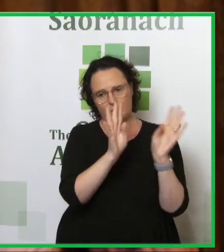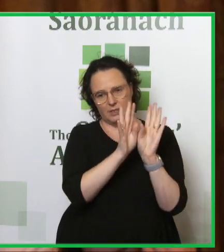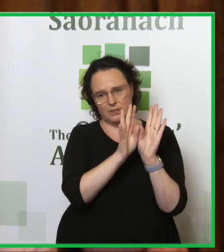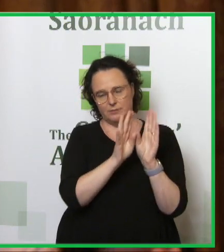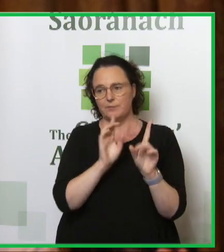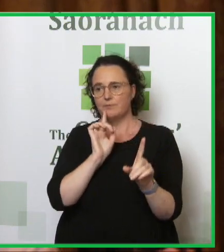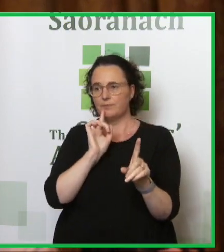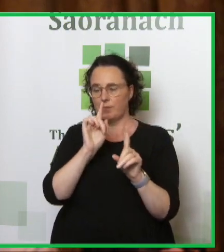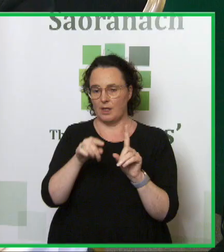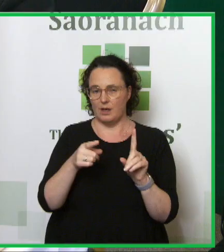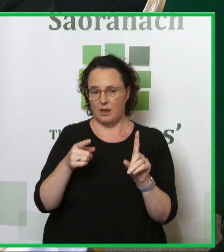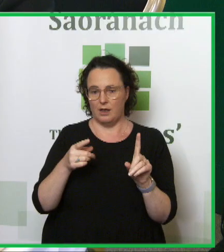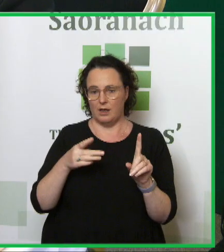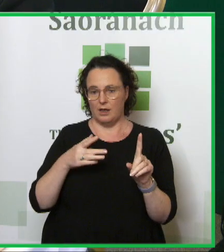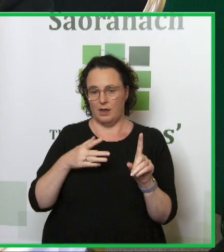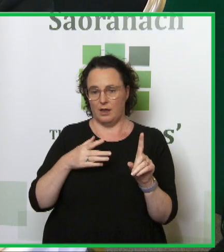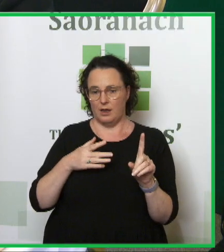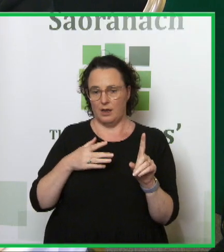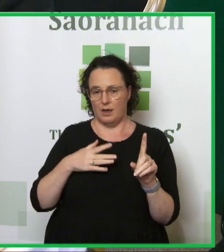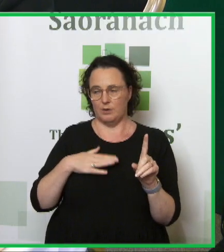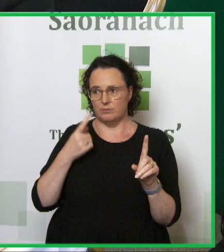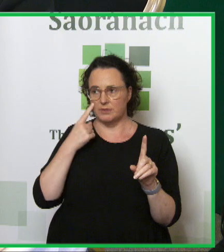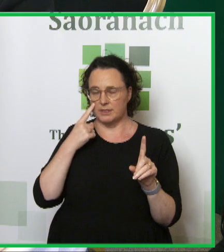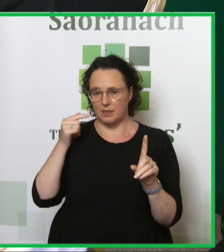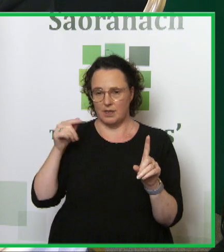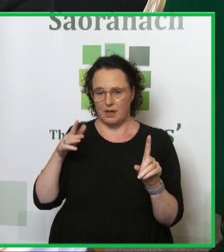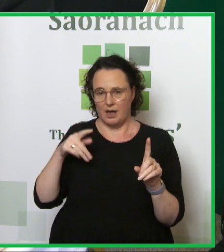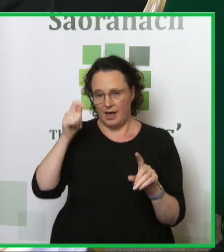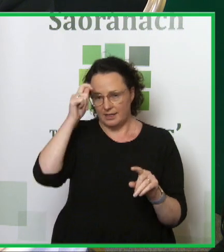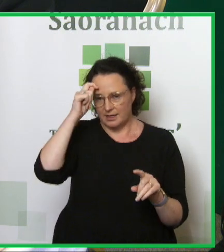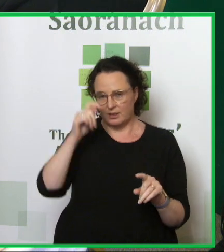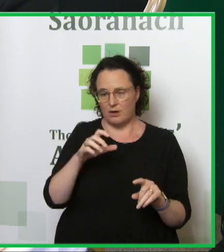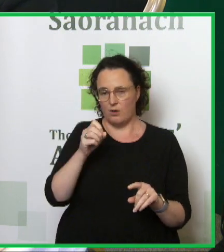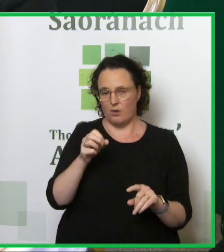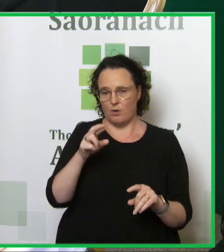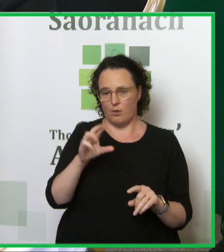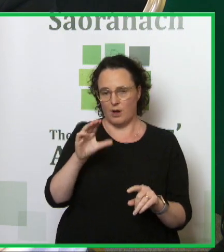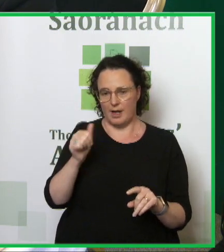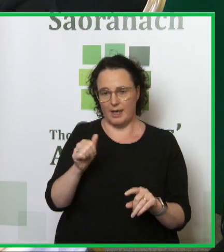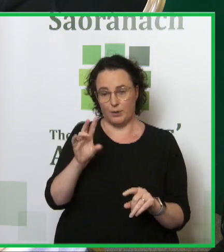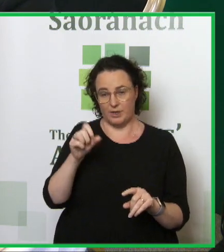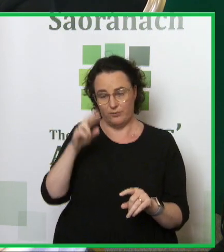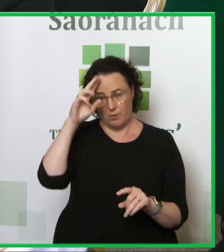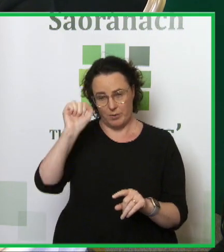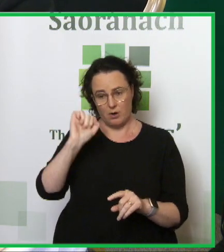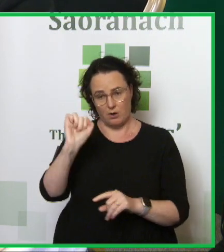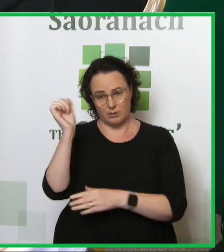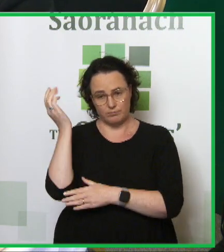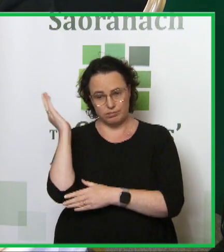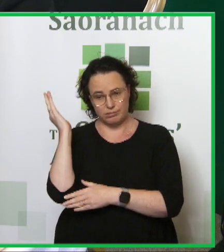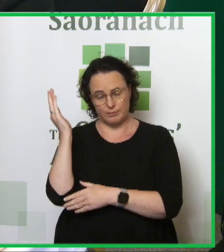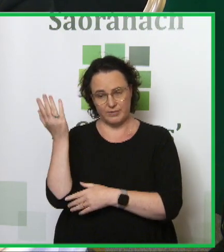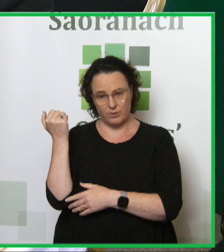just on John, I'm going to give you a view and we'll test it in the room as well. I think Orla Quinn, if you remember her presentation at the last time,